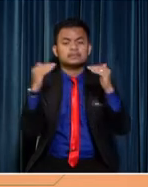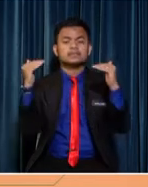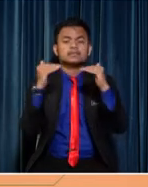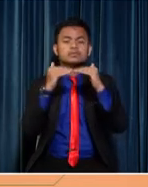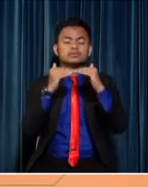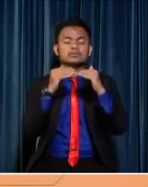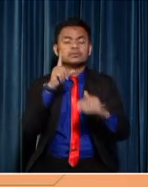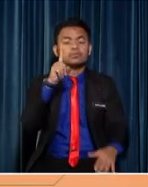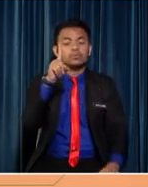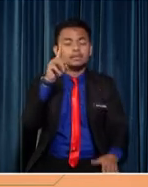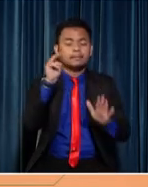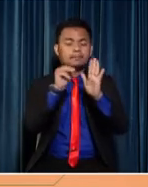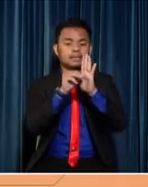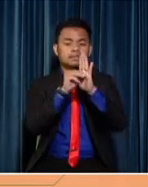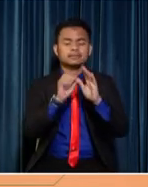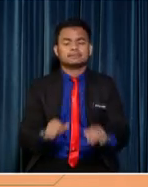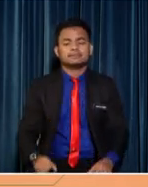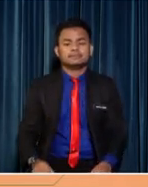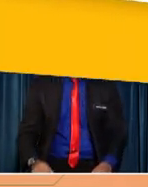to 1 meter.